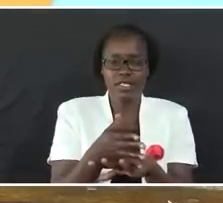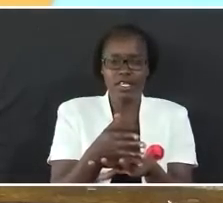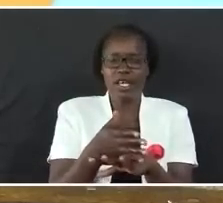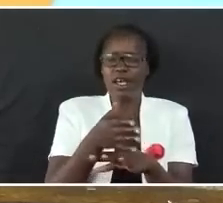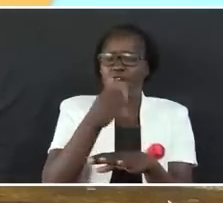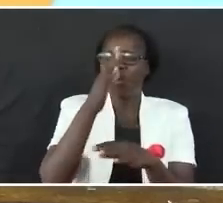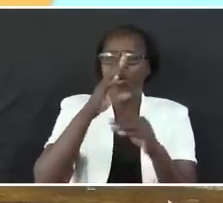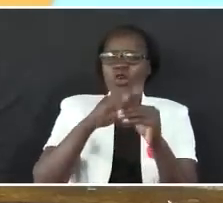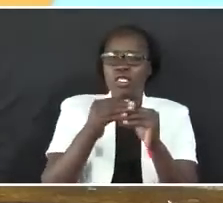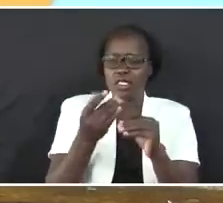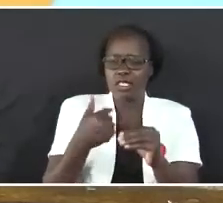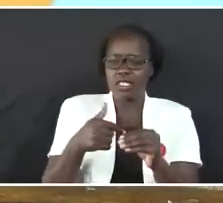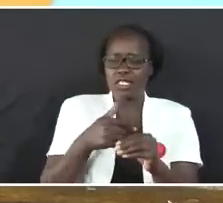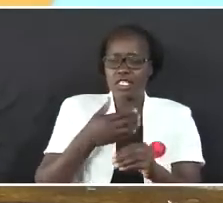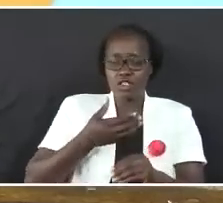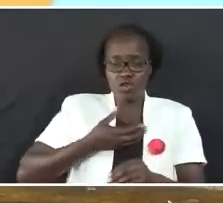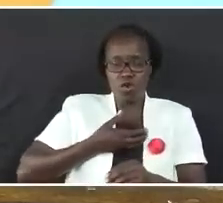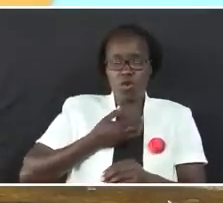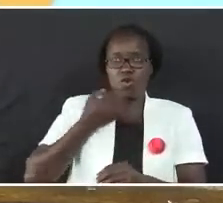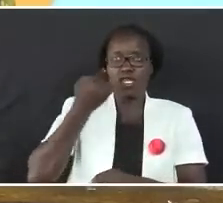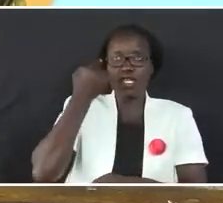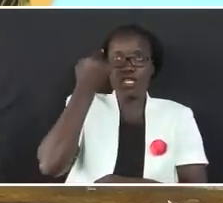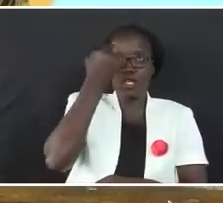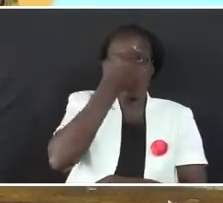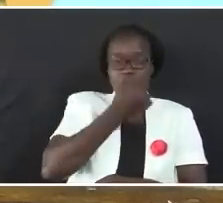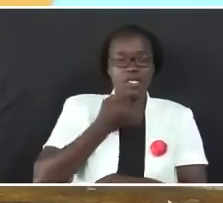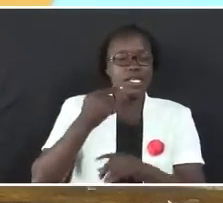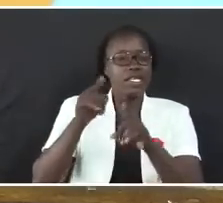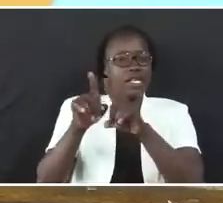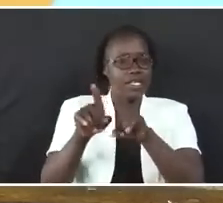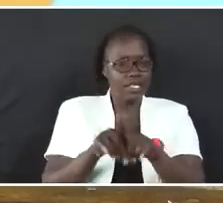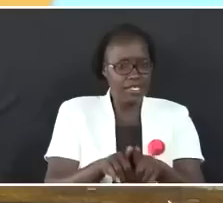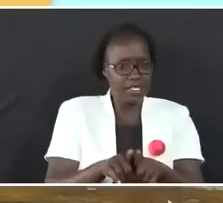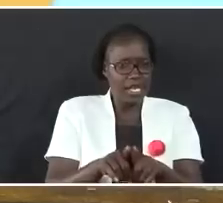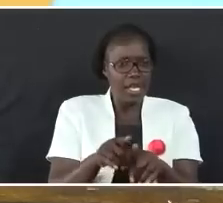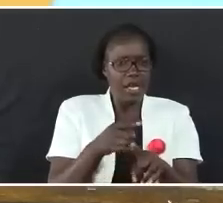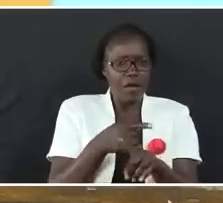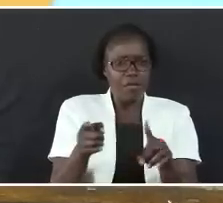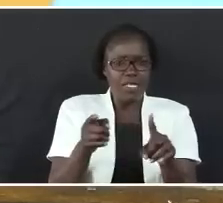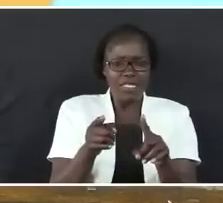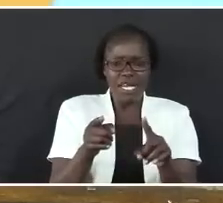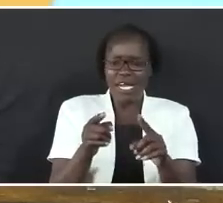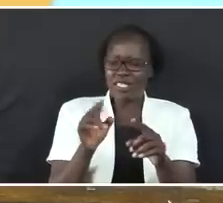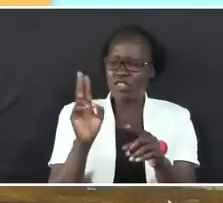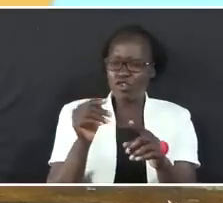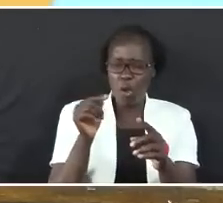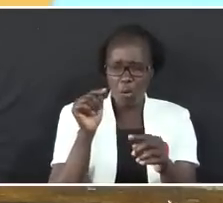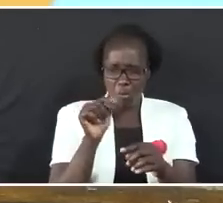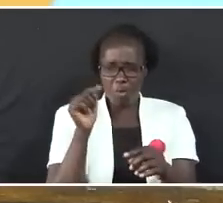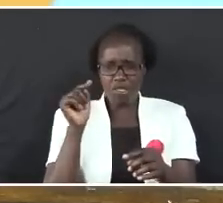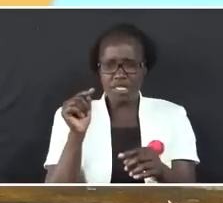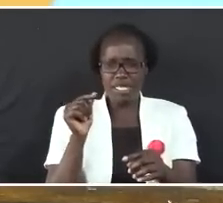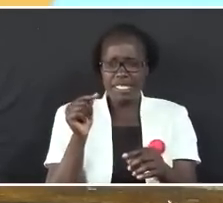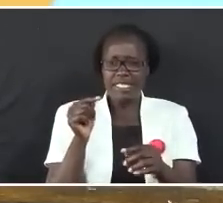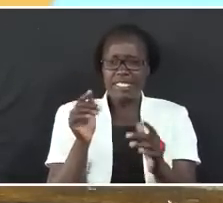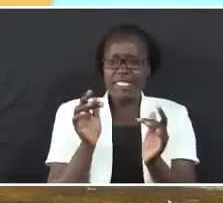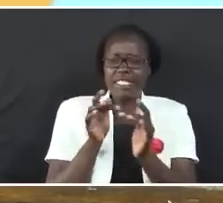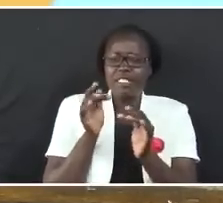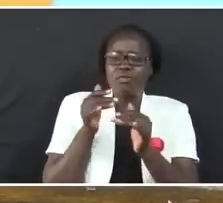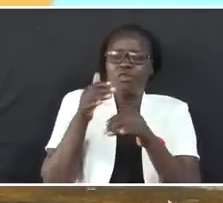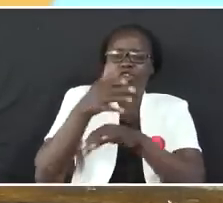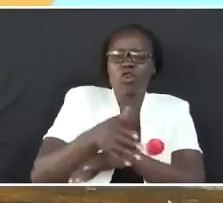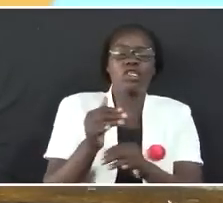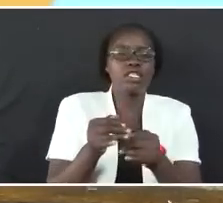God created us in his own image and likeness. But at no point did he place us beyond the trials